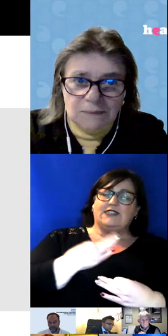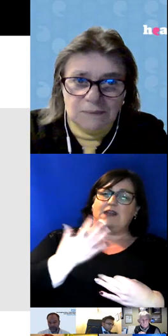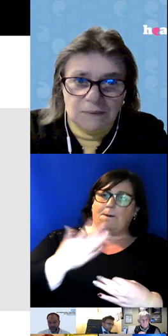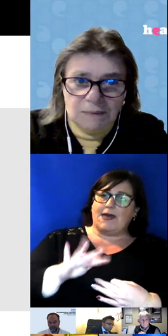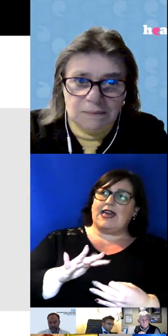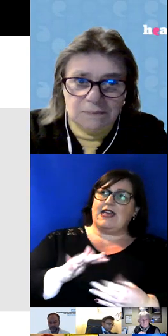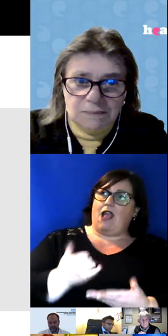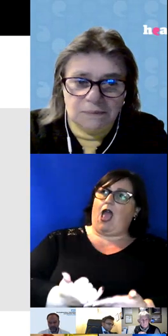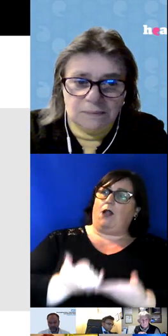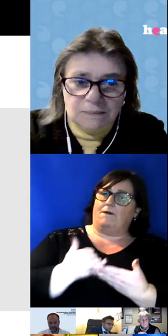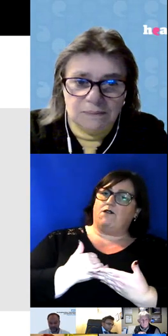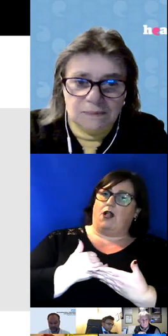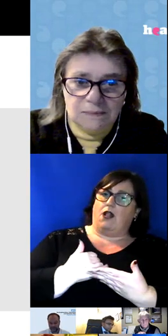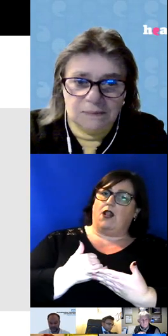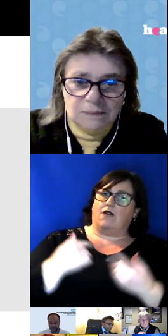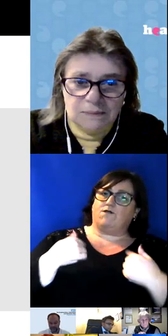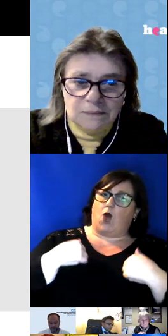look forward.